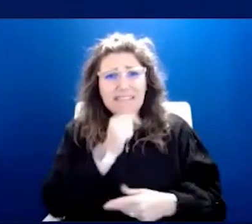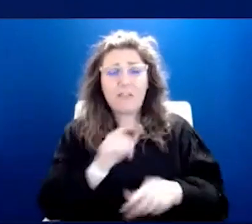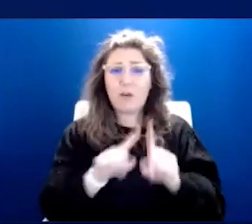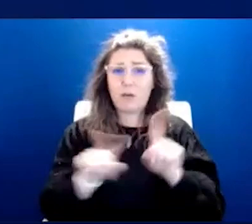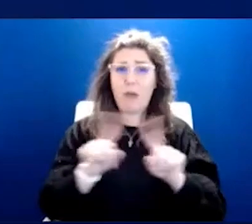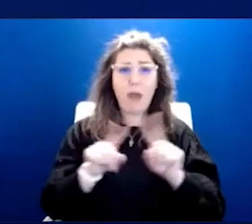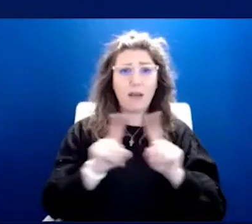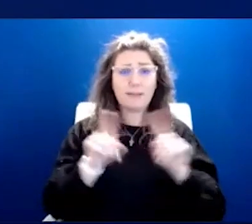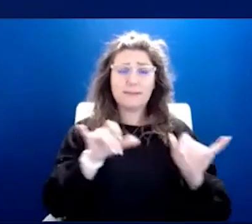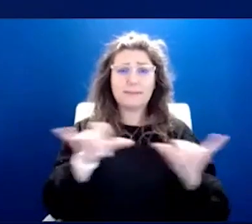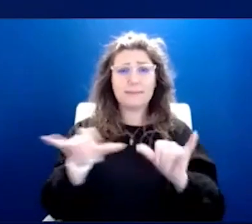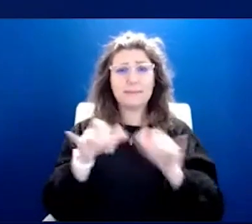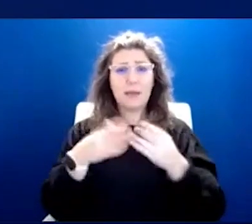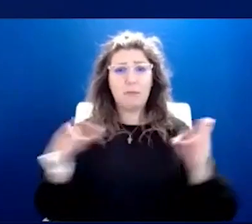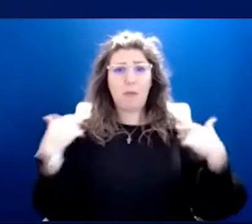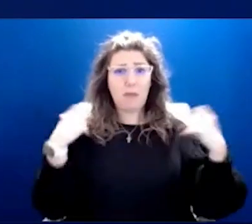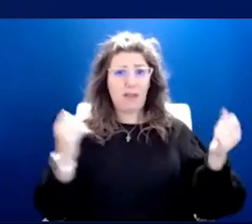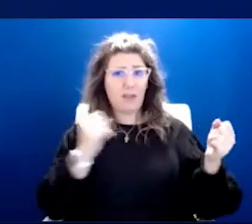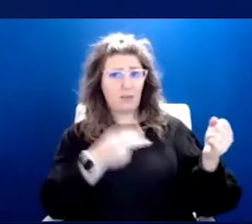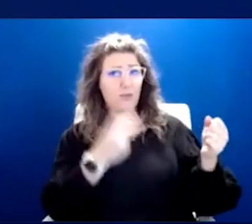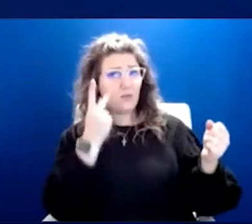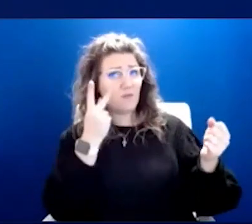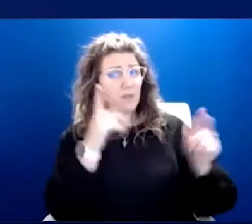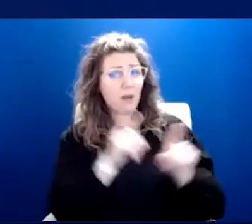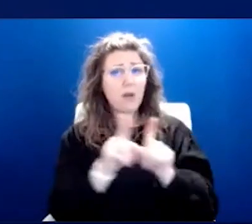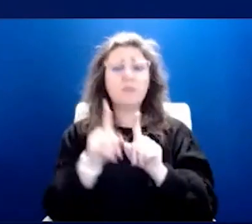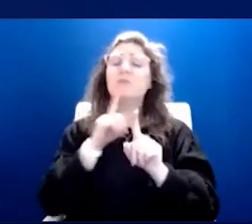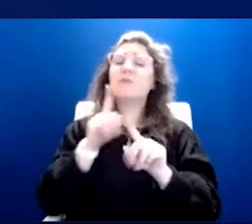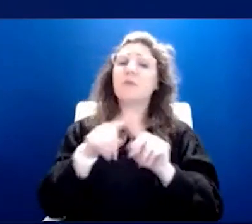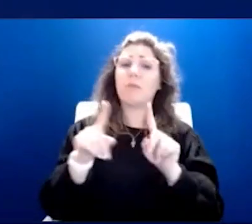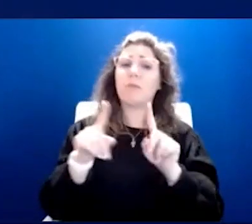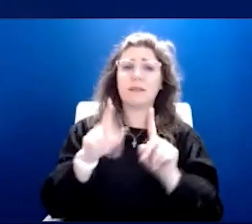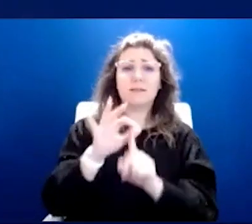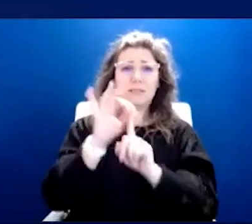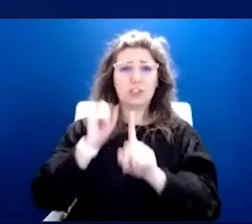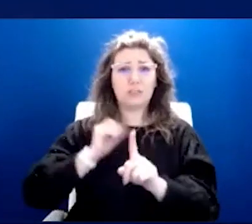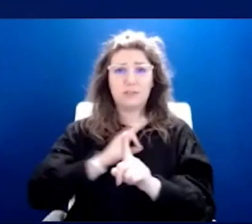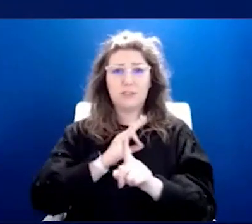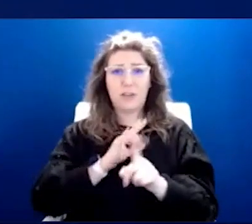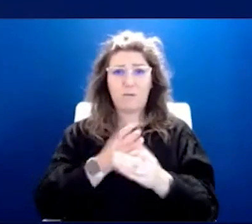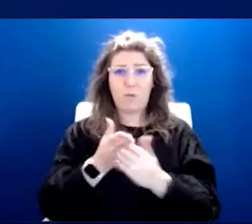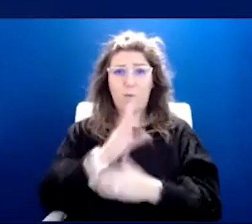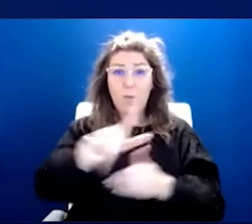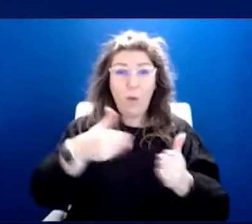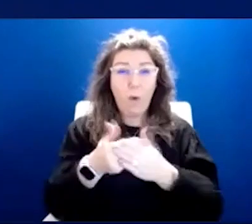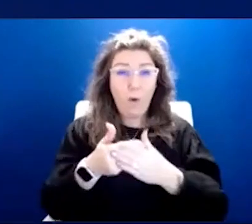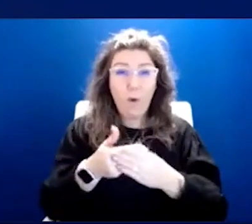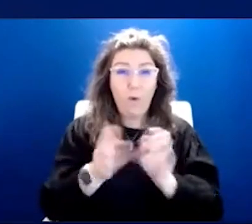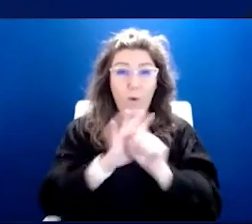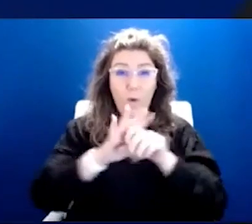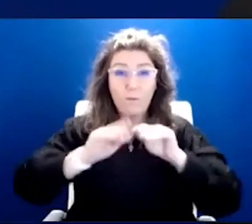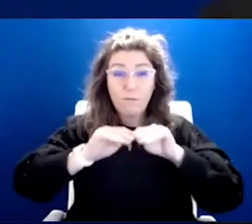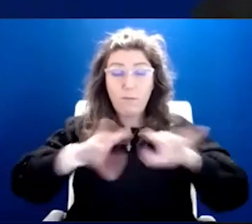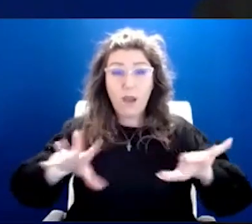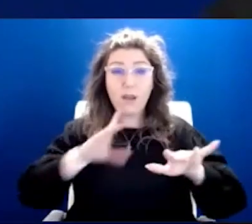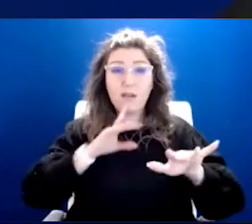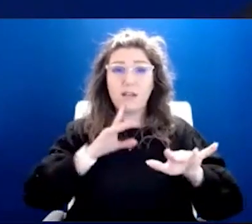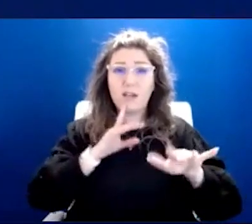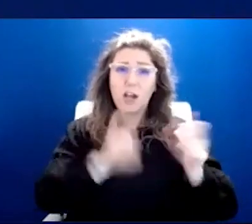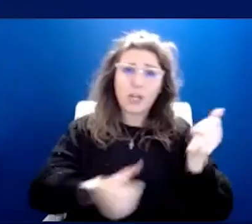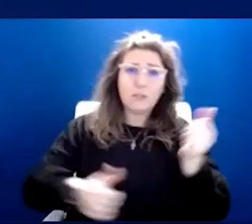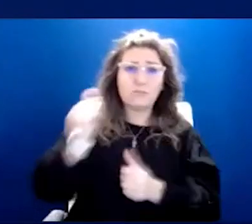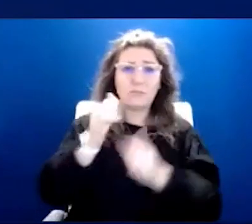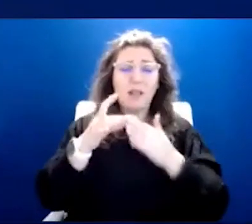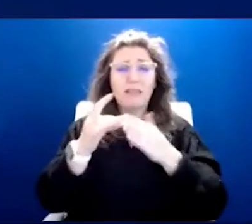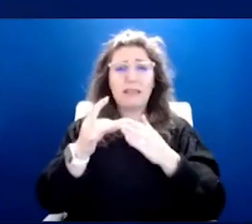I'm sure you're seeing it too. We've got, especially our staff that have been there through the whole pandemic. Our lead epidemiologist, Elizabeth